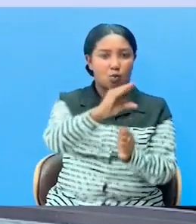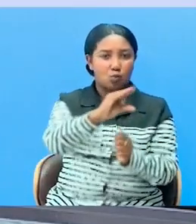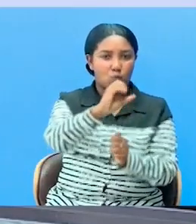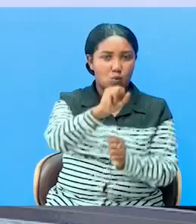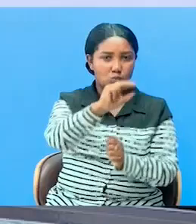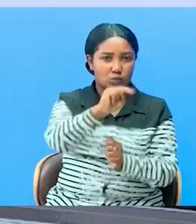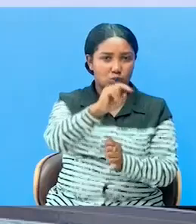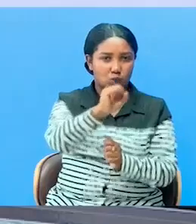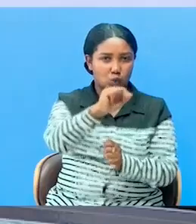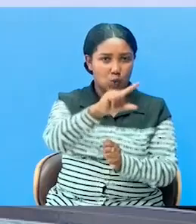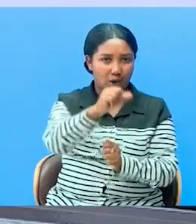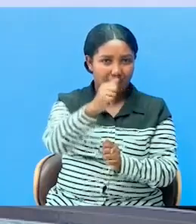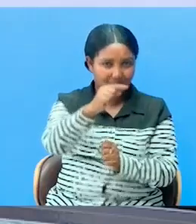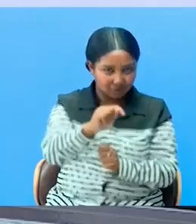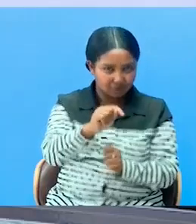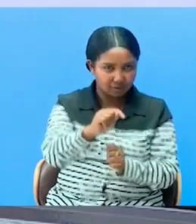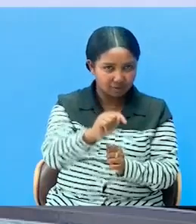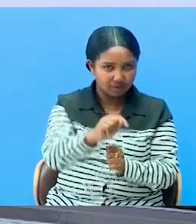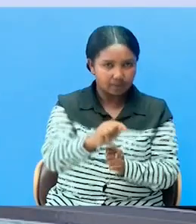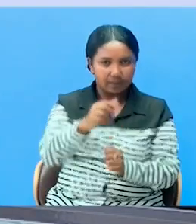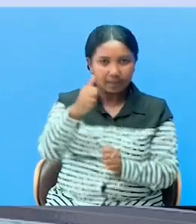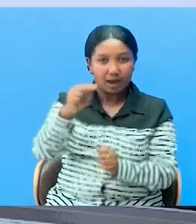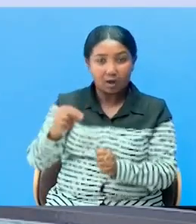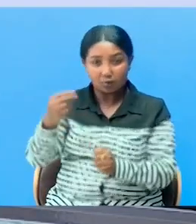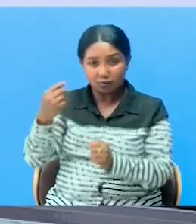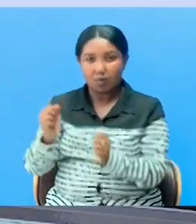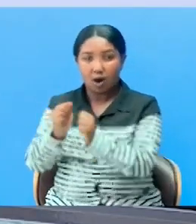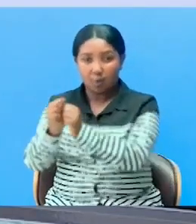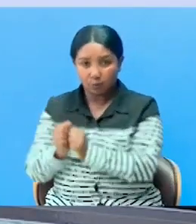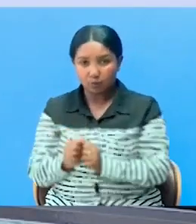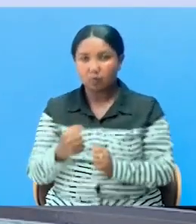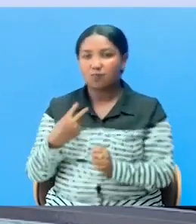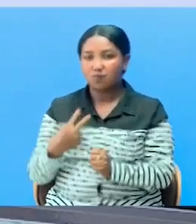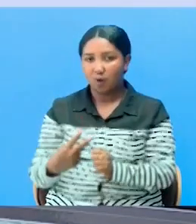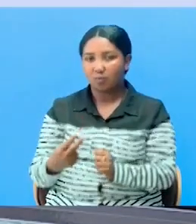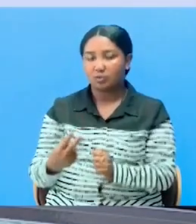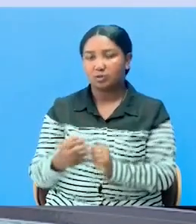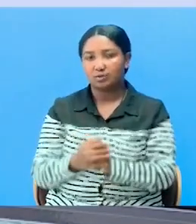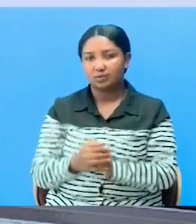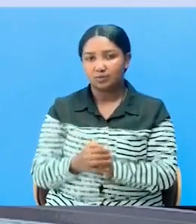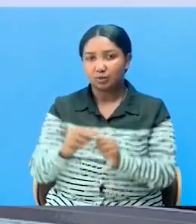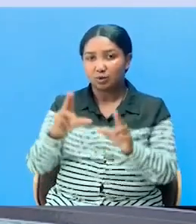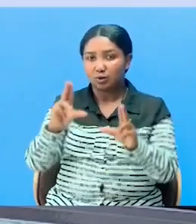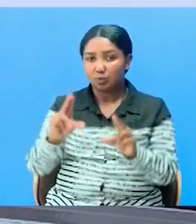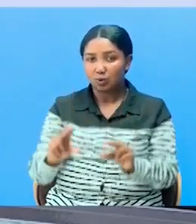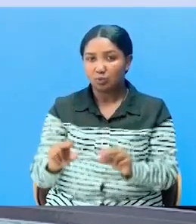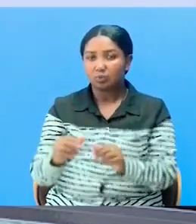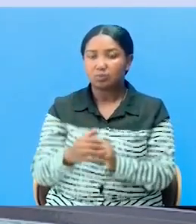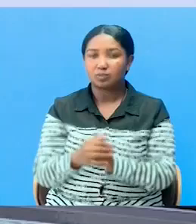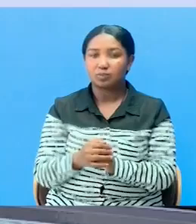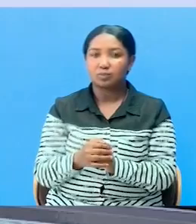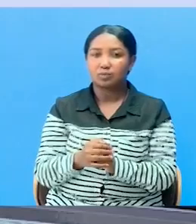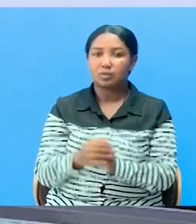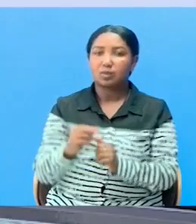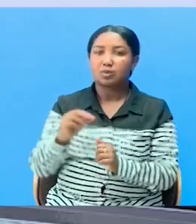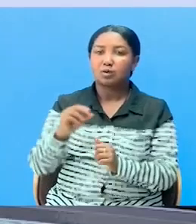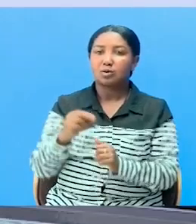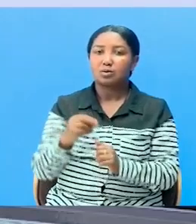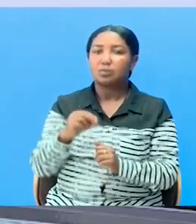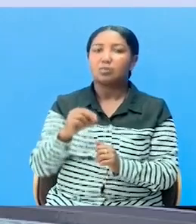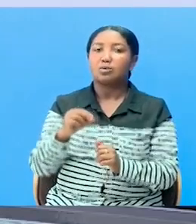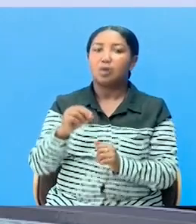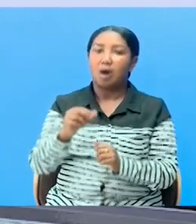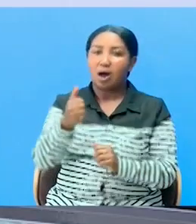not consonant letter only. An is go with vowel sounds, not vowel letter only. An